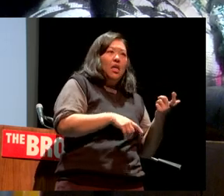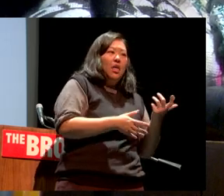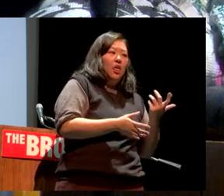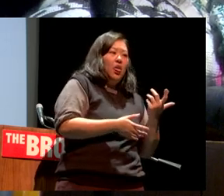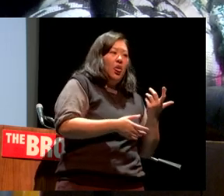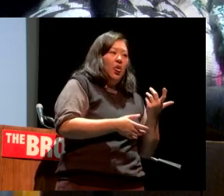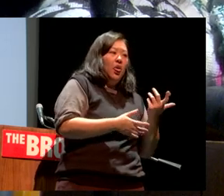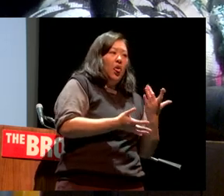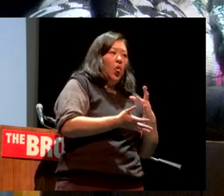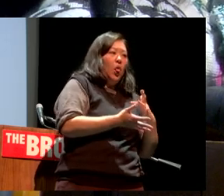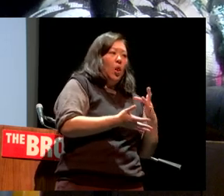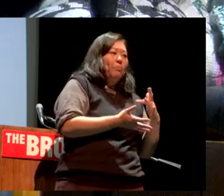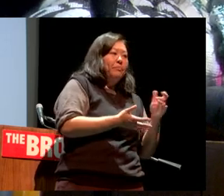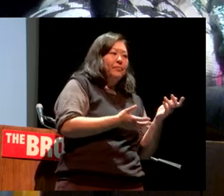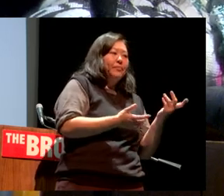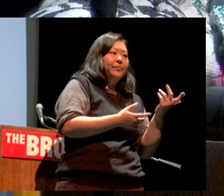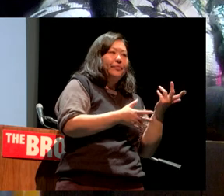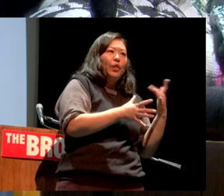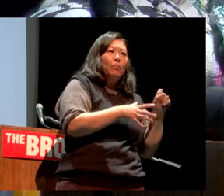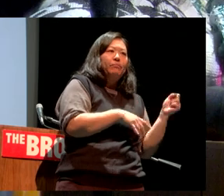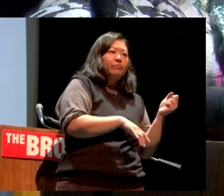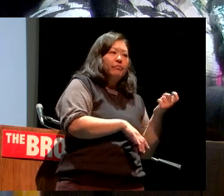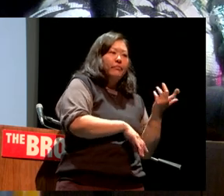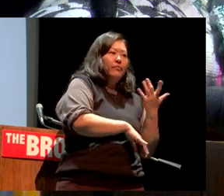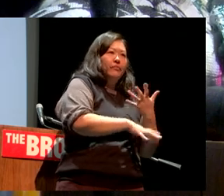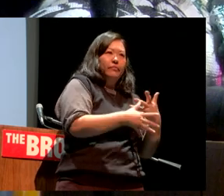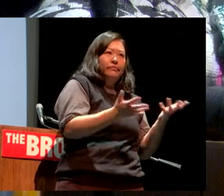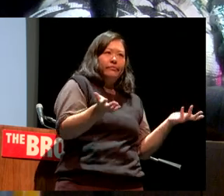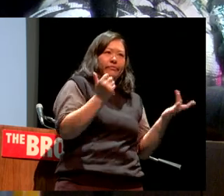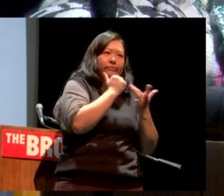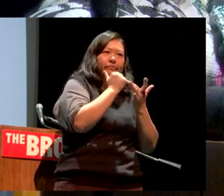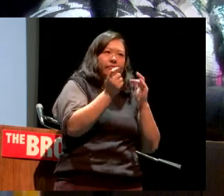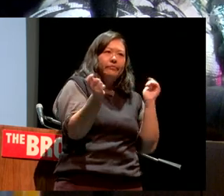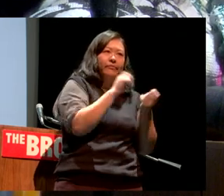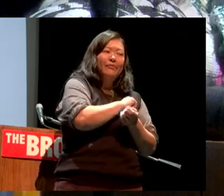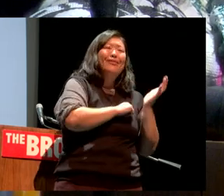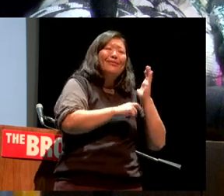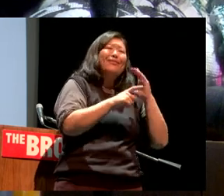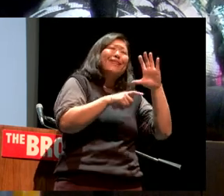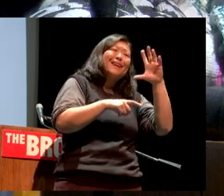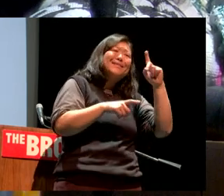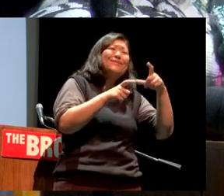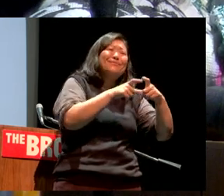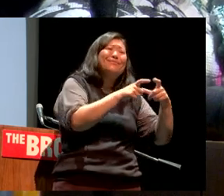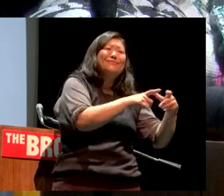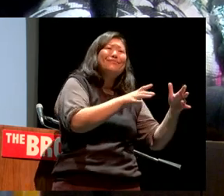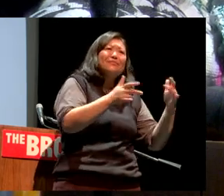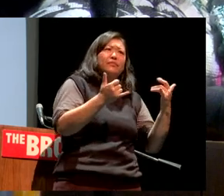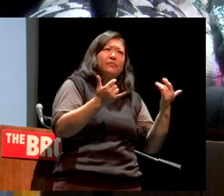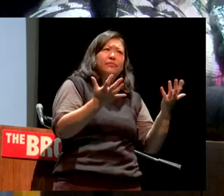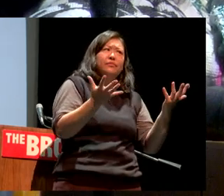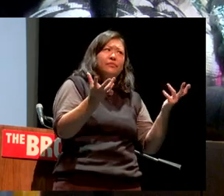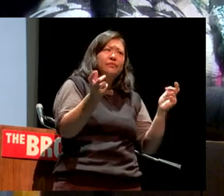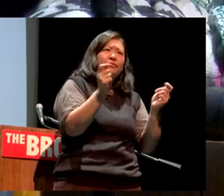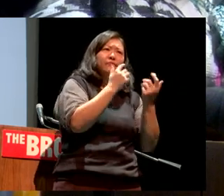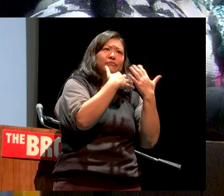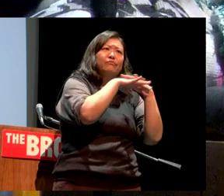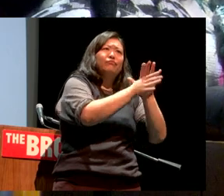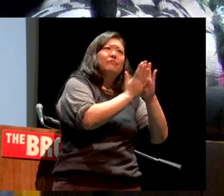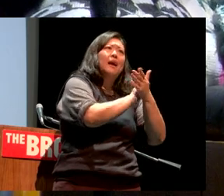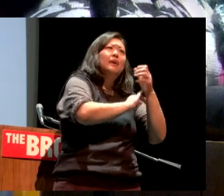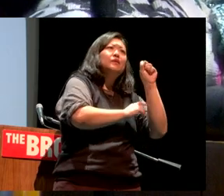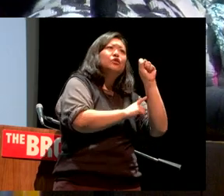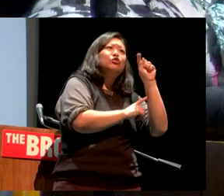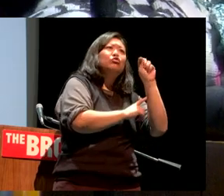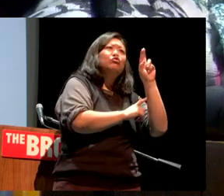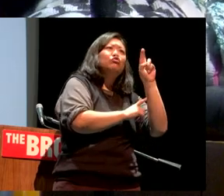vanished. And I invested a lot, but it became nothing, and I thought that was very unfair. So, for example, if